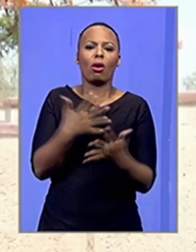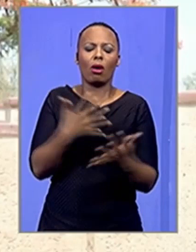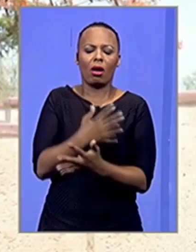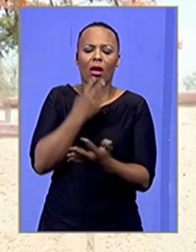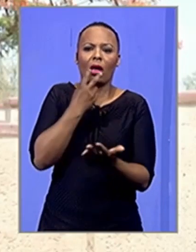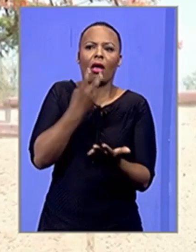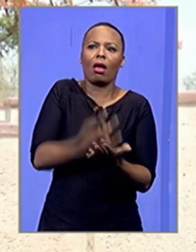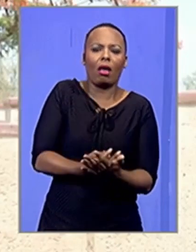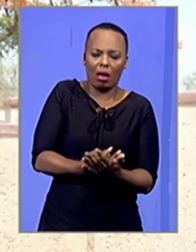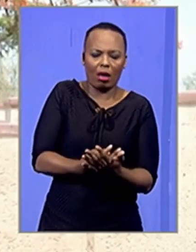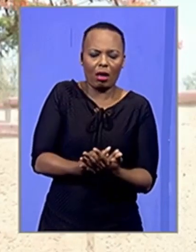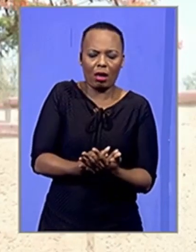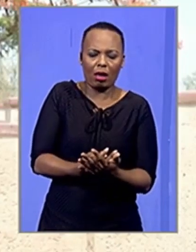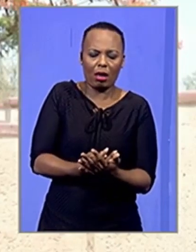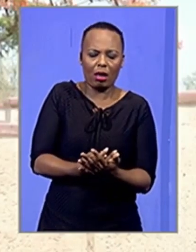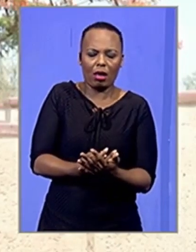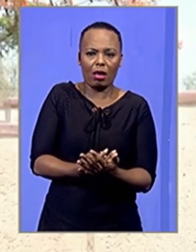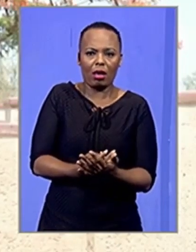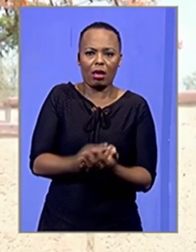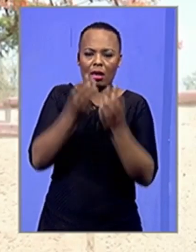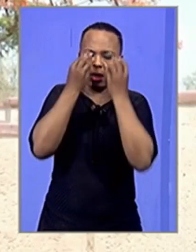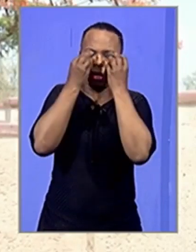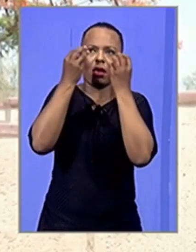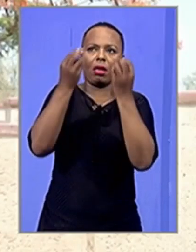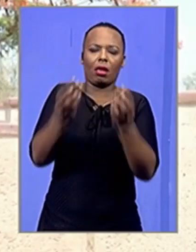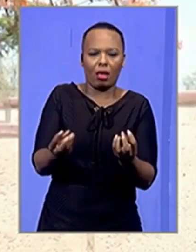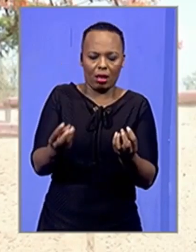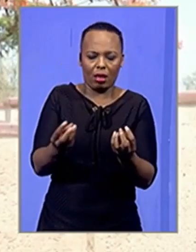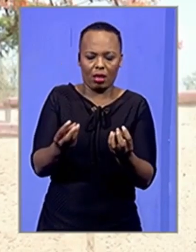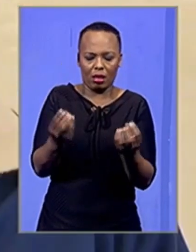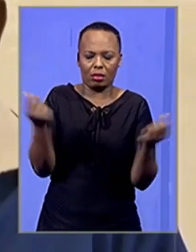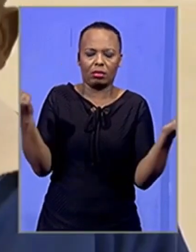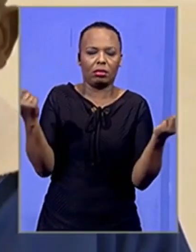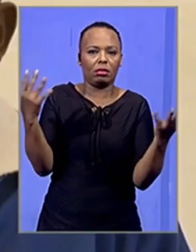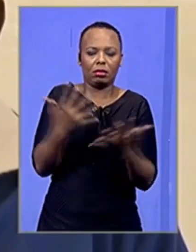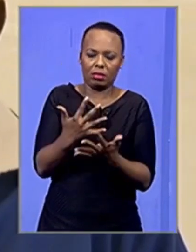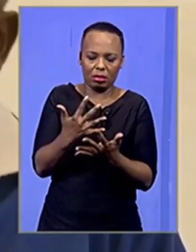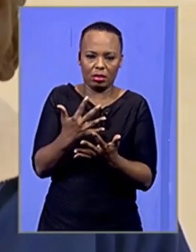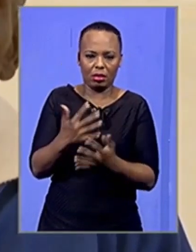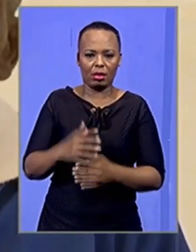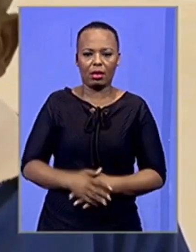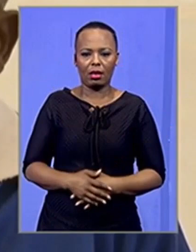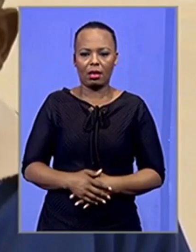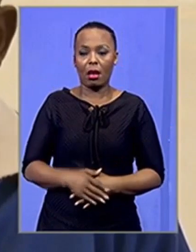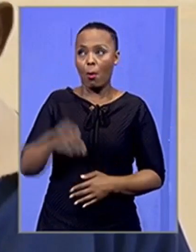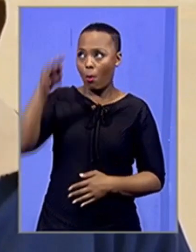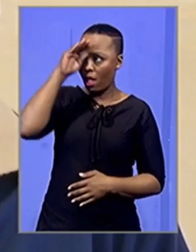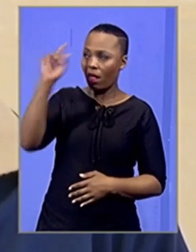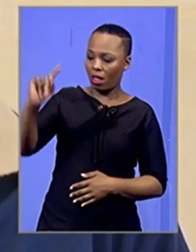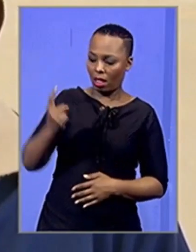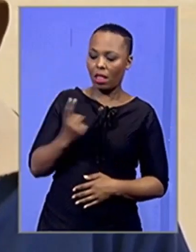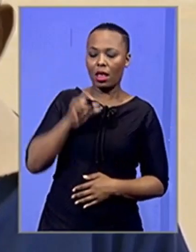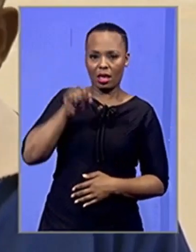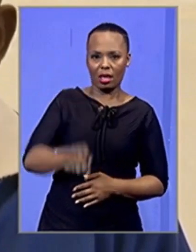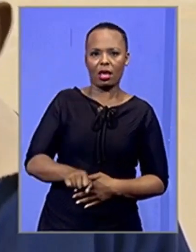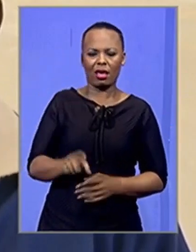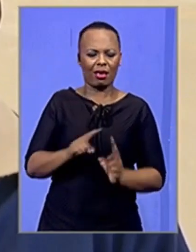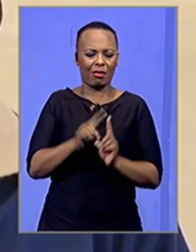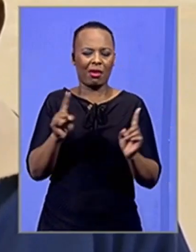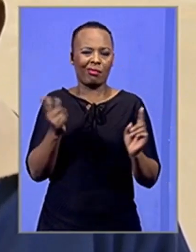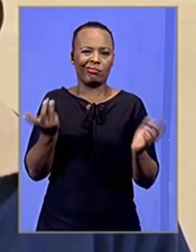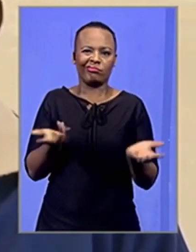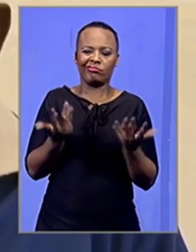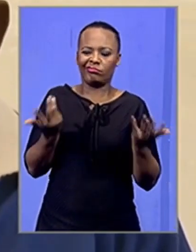bona ke semakase se re tlabileng polisi yona ile a no mara a se ke no